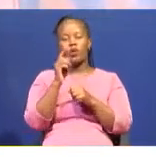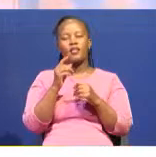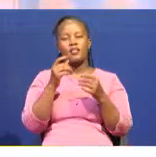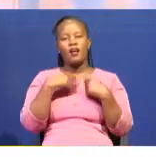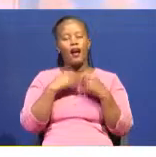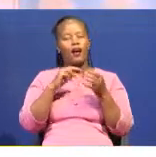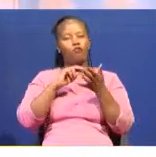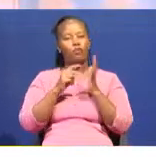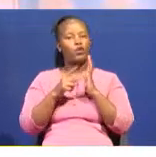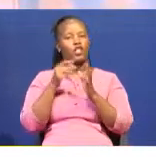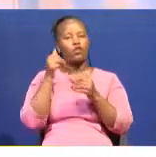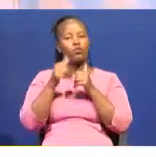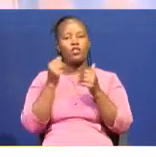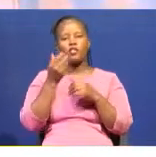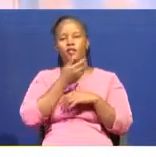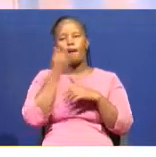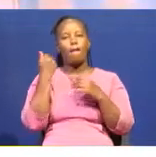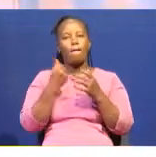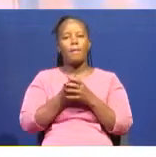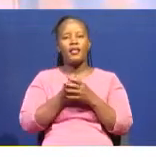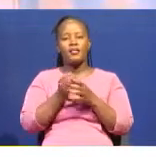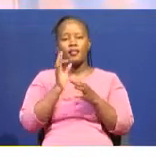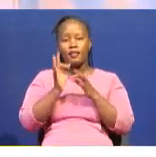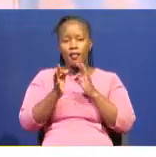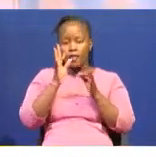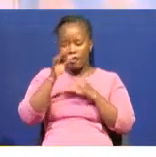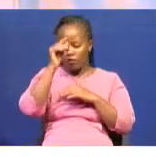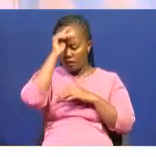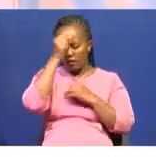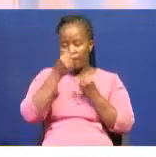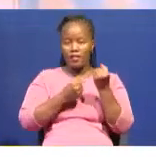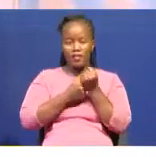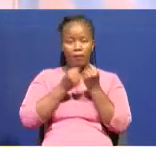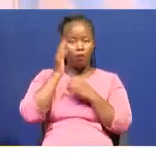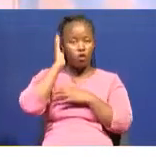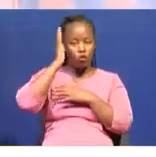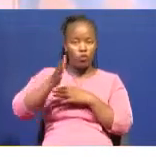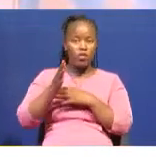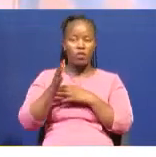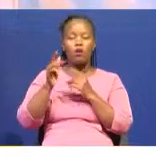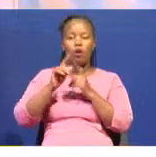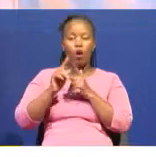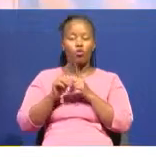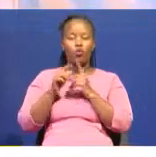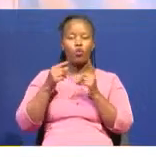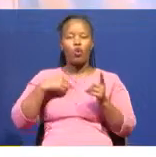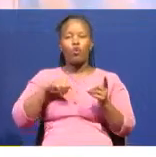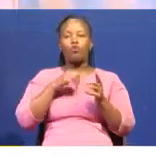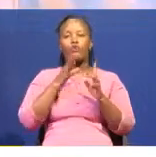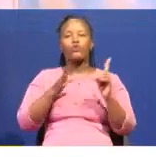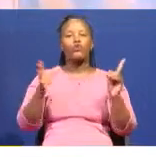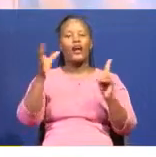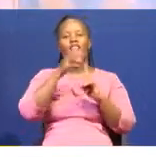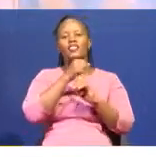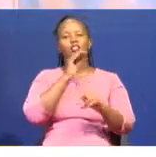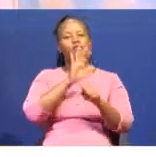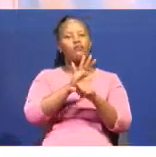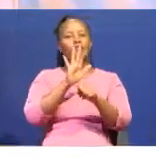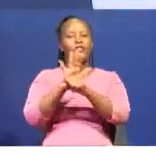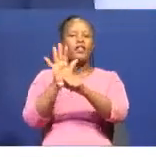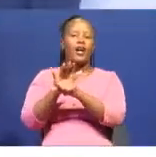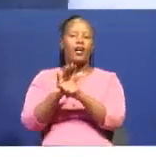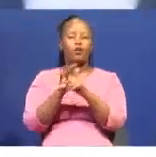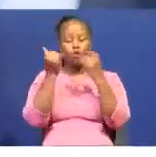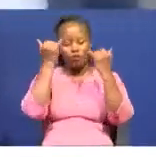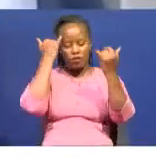powerful. Then if the government will be able to support us in such and financially as well, then we will achieve our goals in a very short period